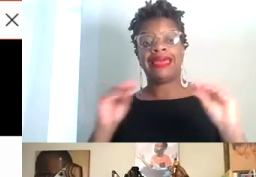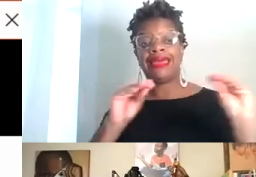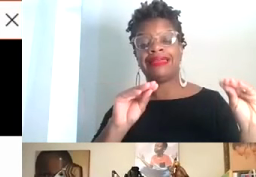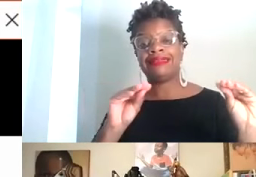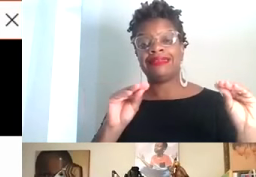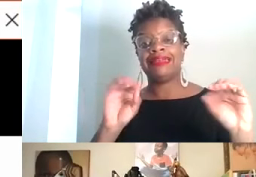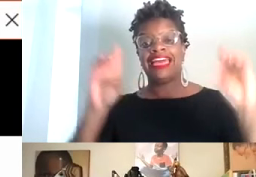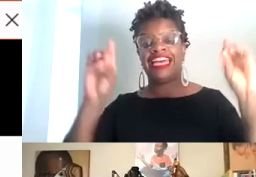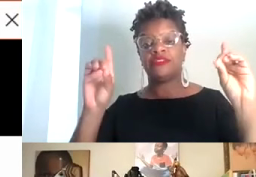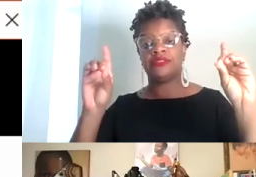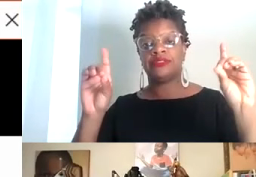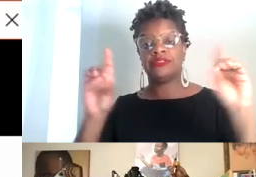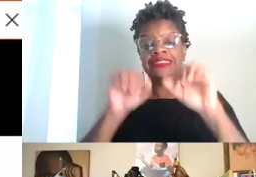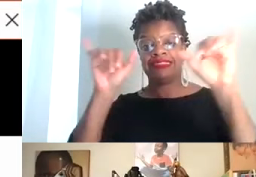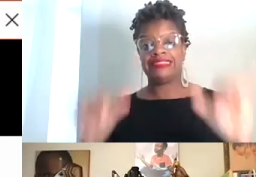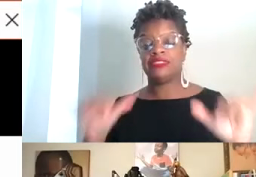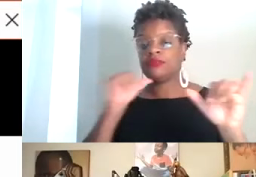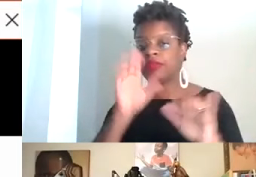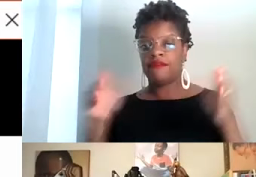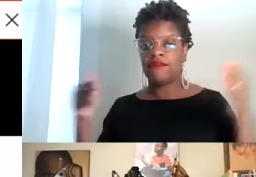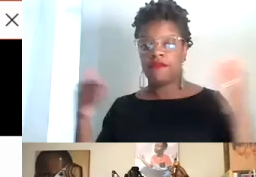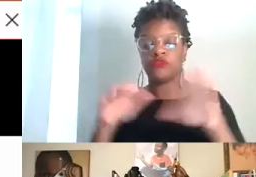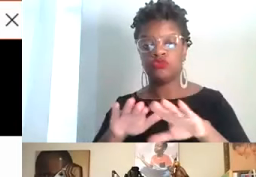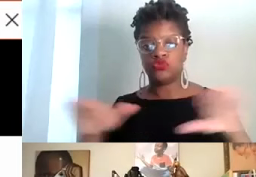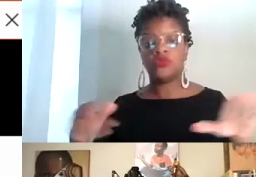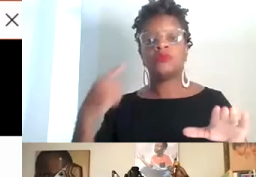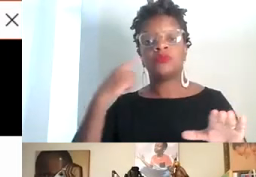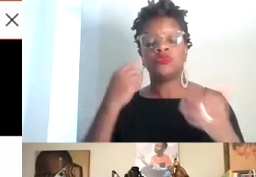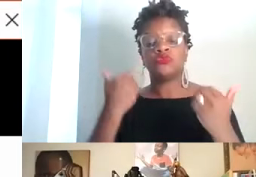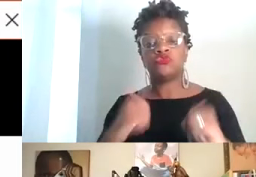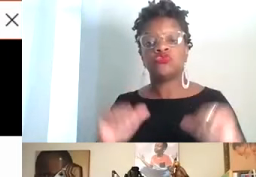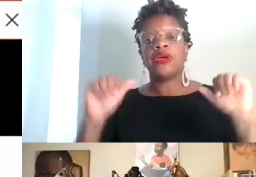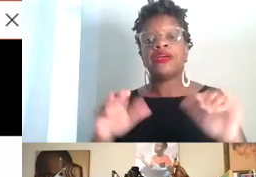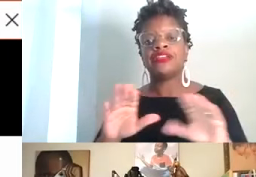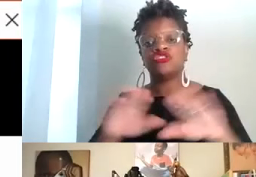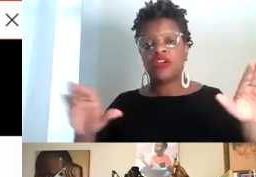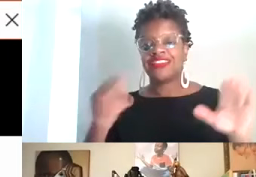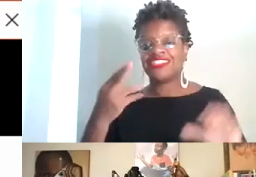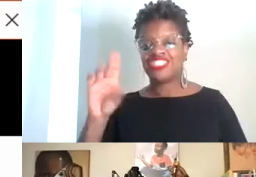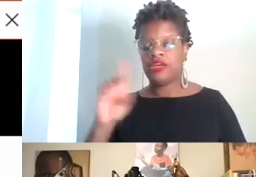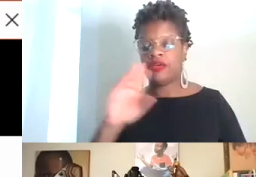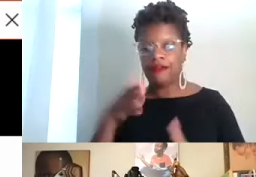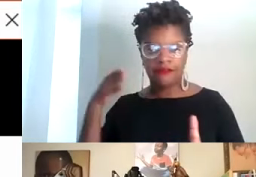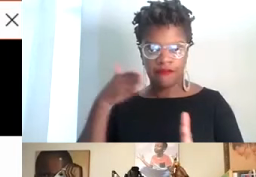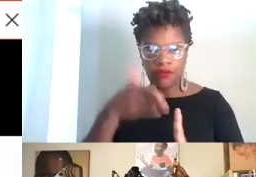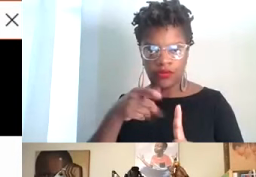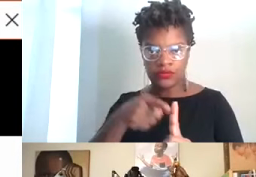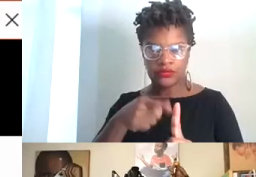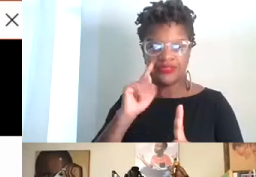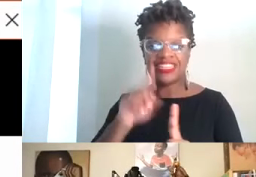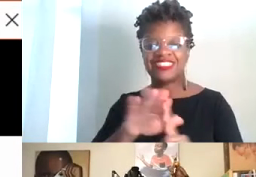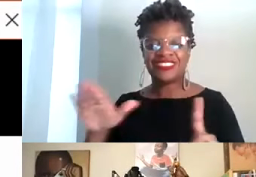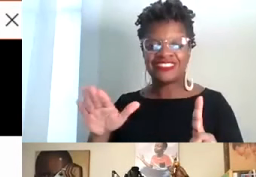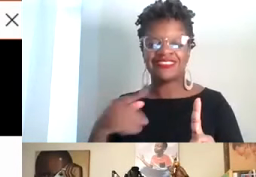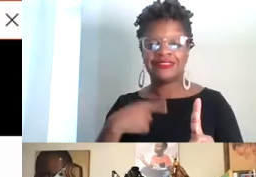not child-centered or working in a way that best supports our kids. And so I feel like that's a little